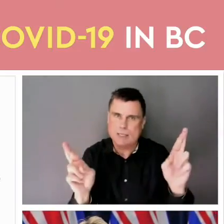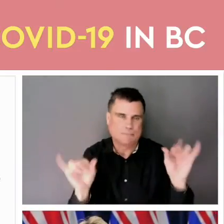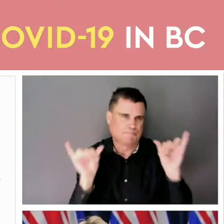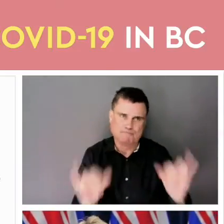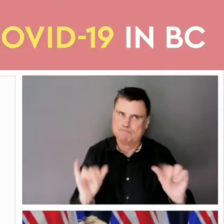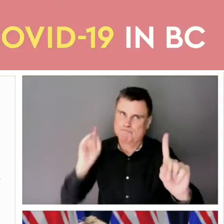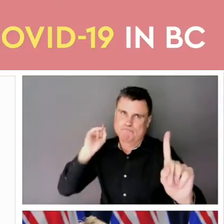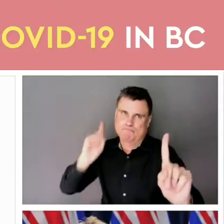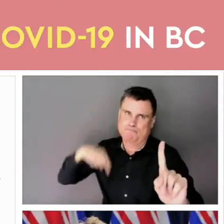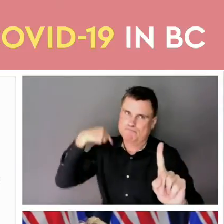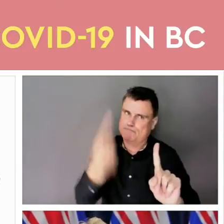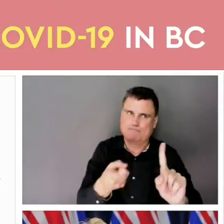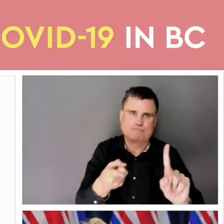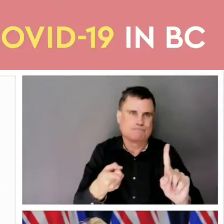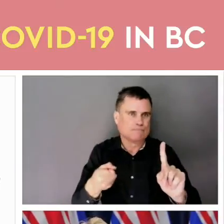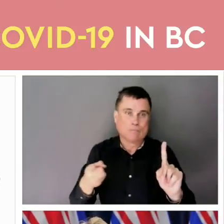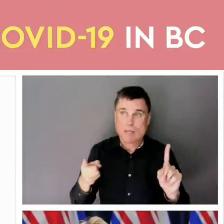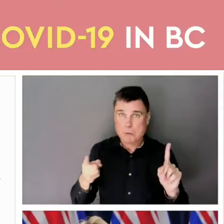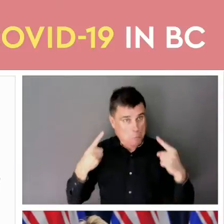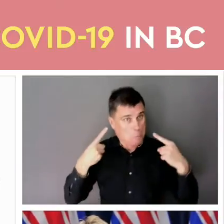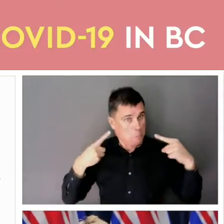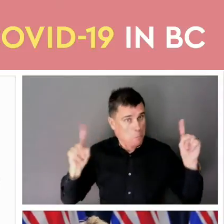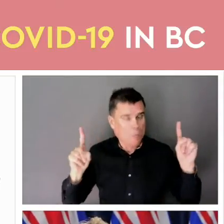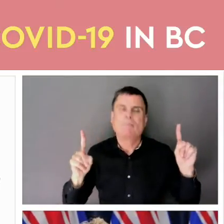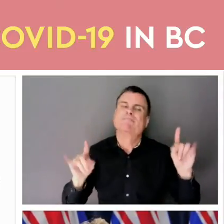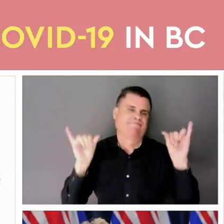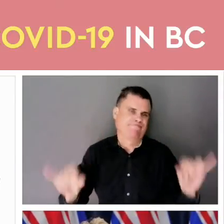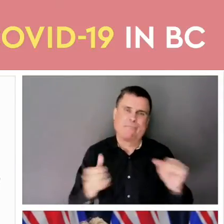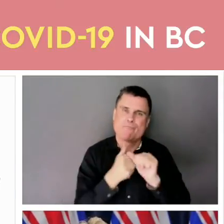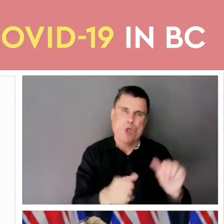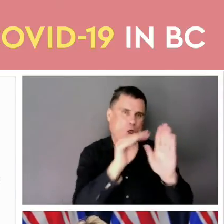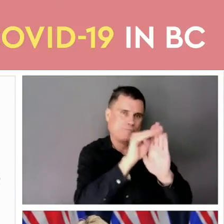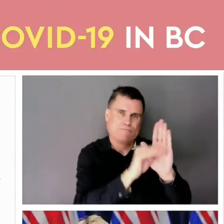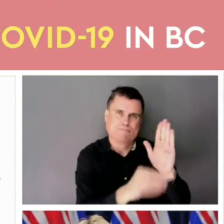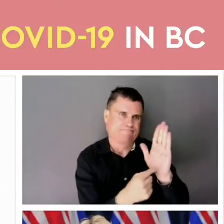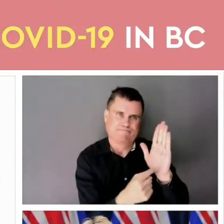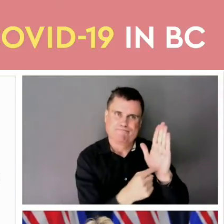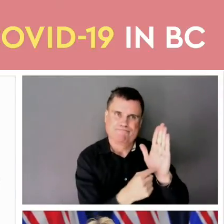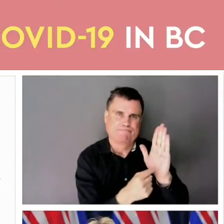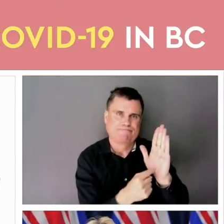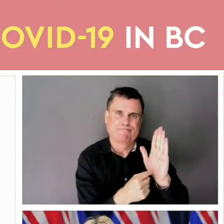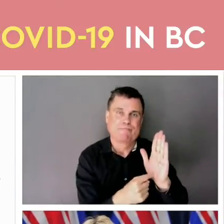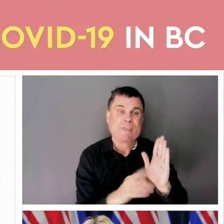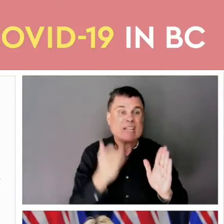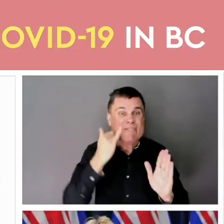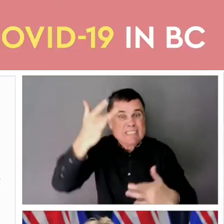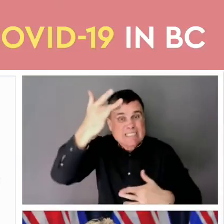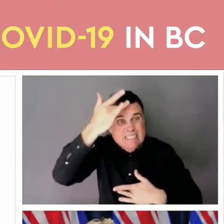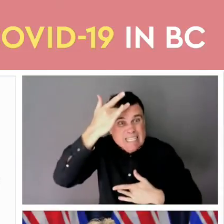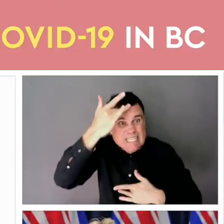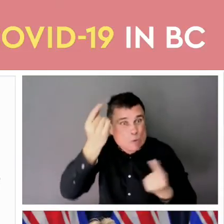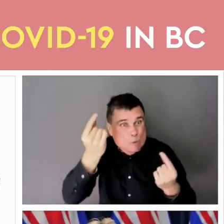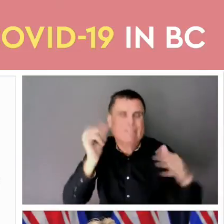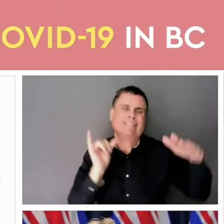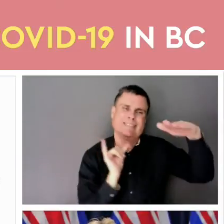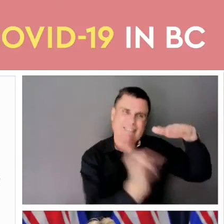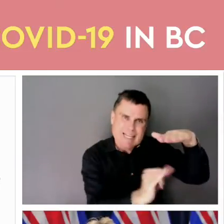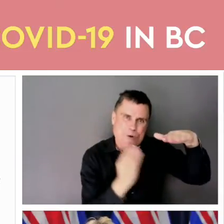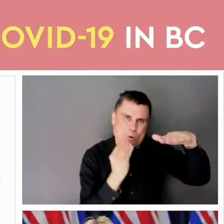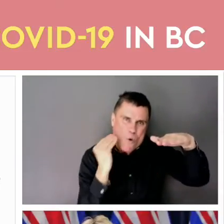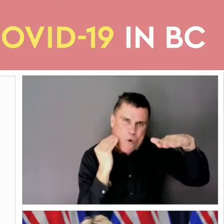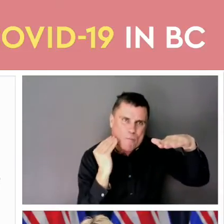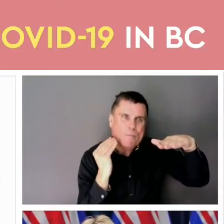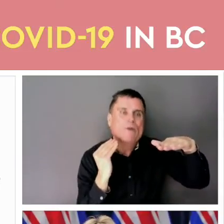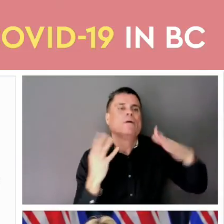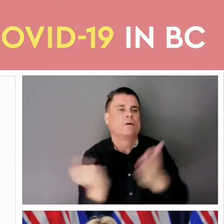work. And that means staying home when we're sick, getting tested, making sure we're washing our hands, covering our mouth when we